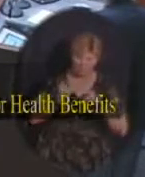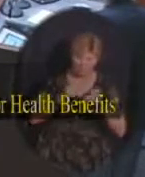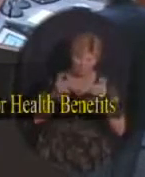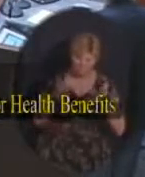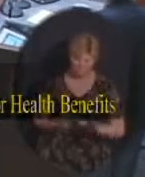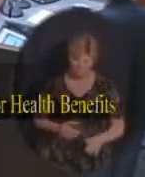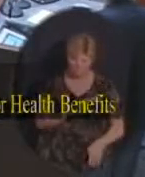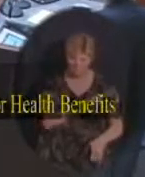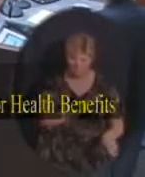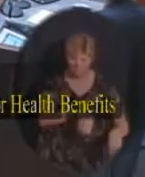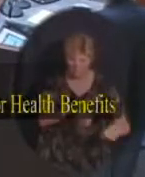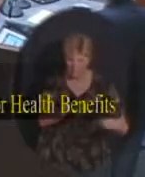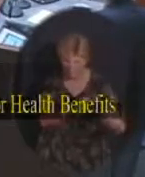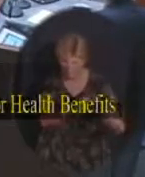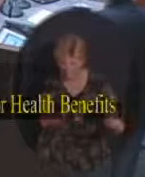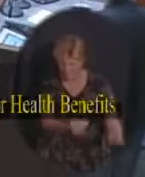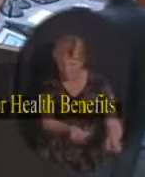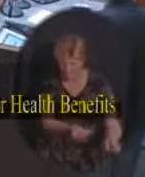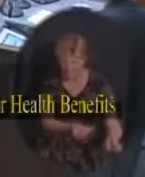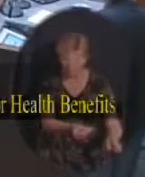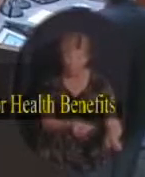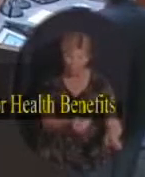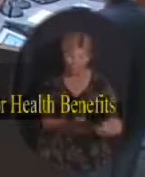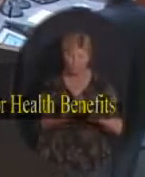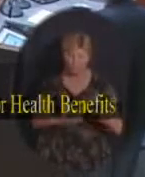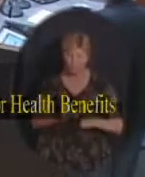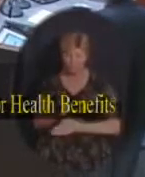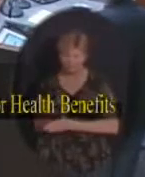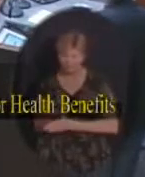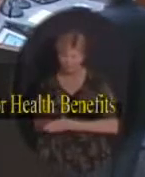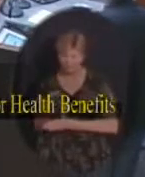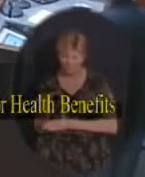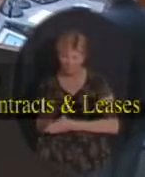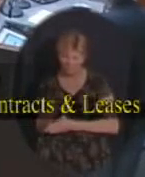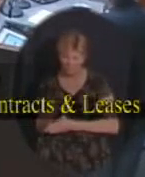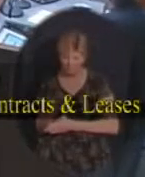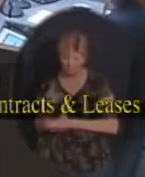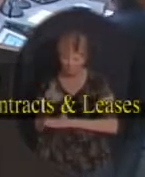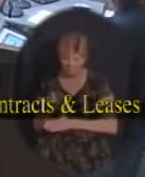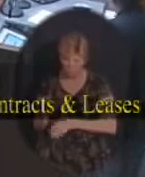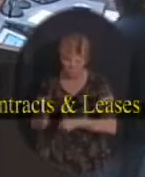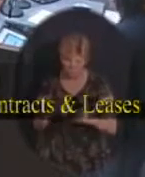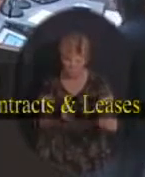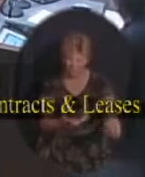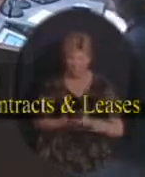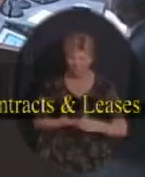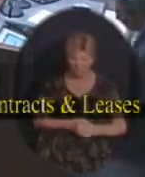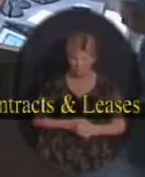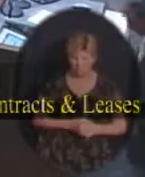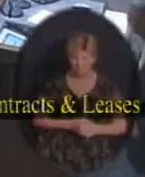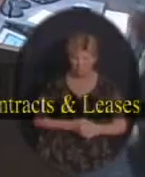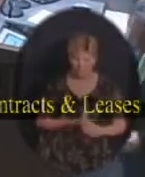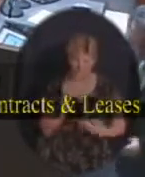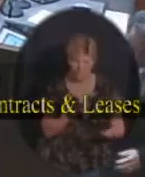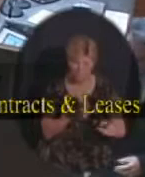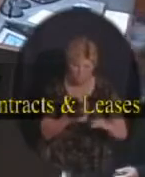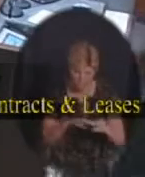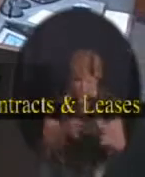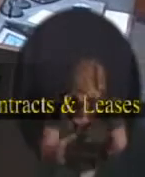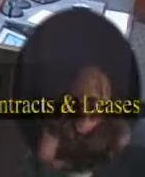that they're supposed to be delivering on. Exactly. Good. Thank you very much. Appreciate it.